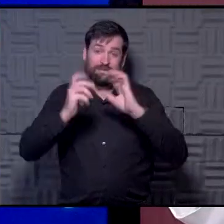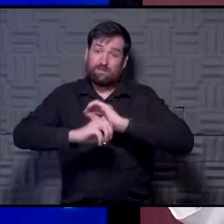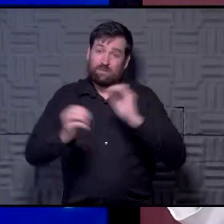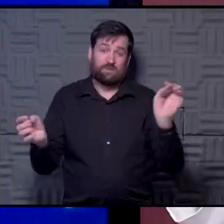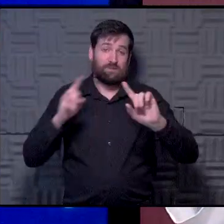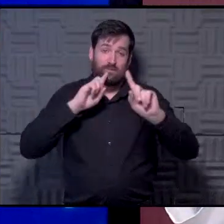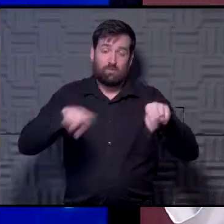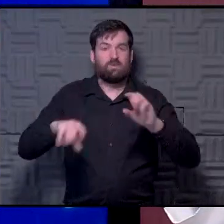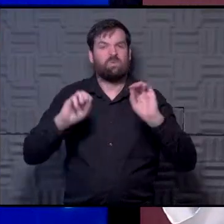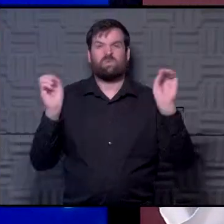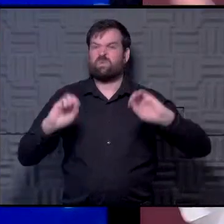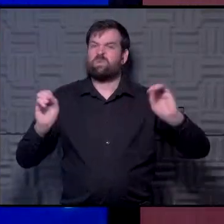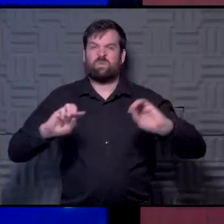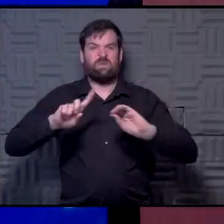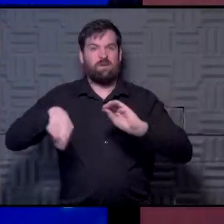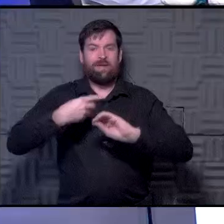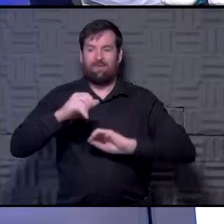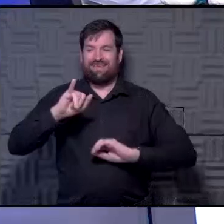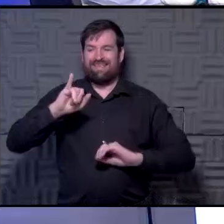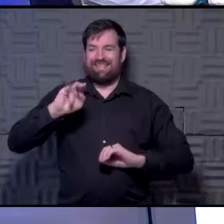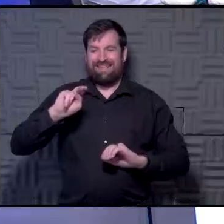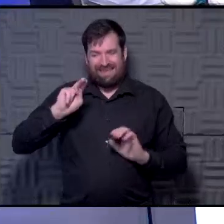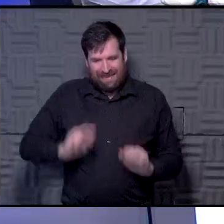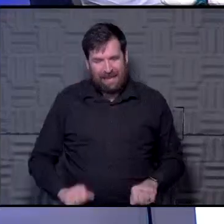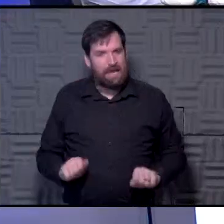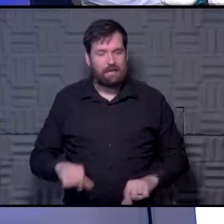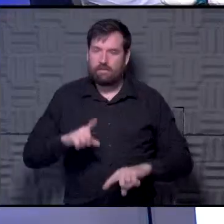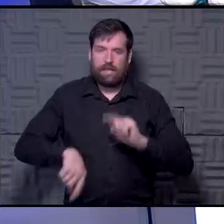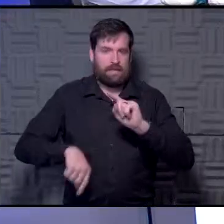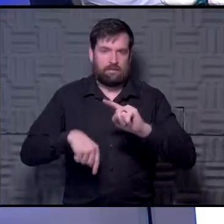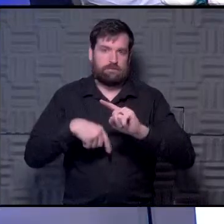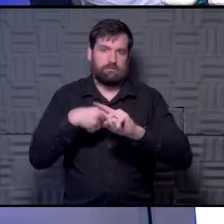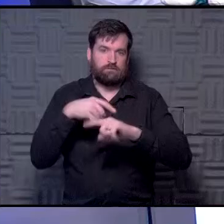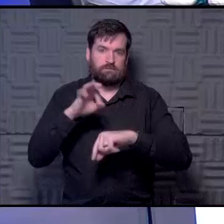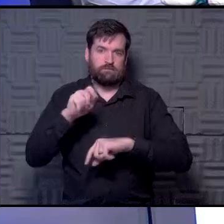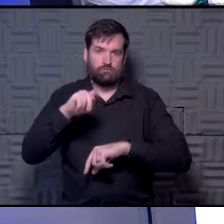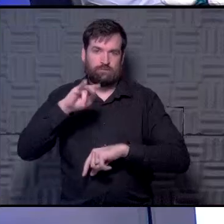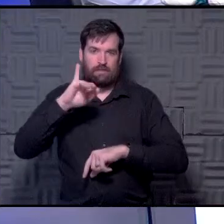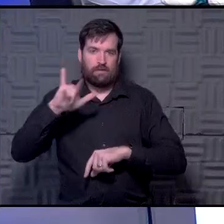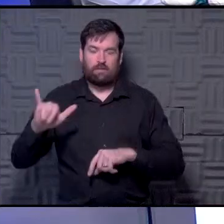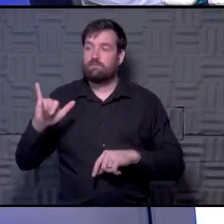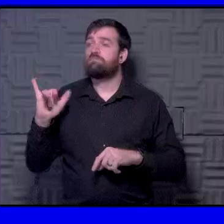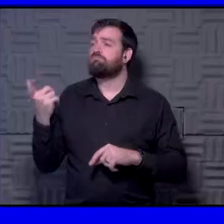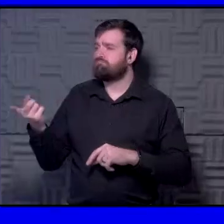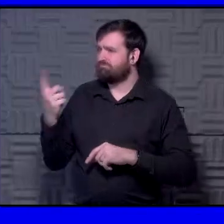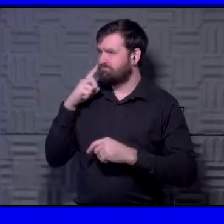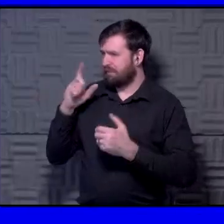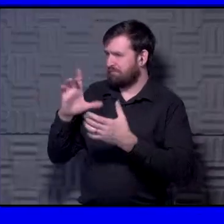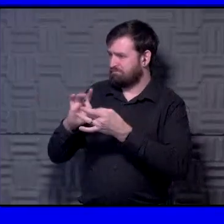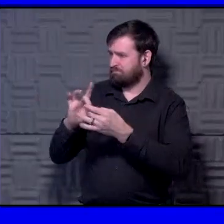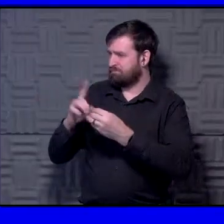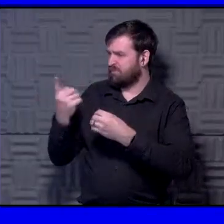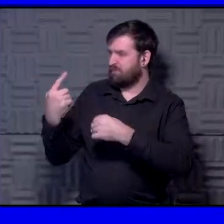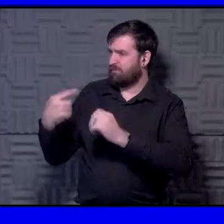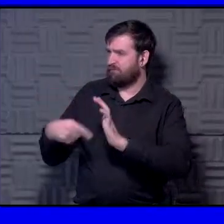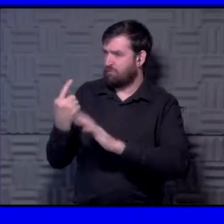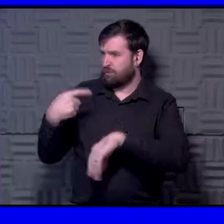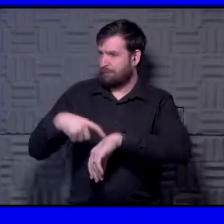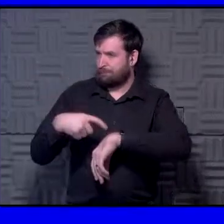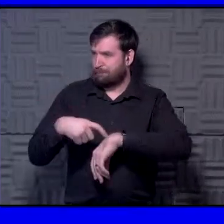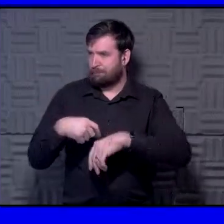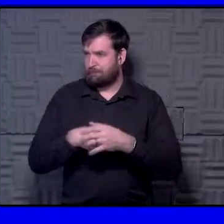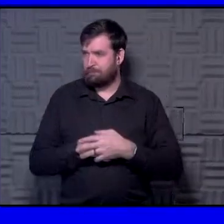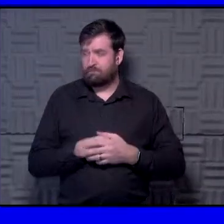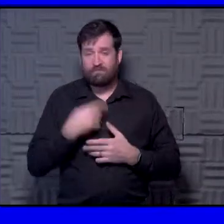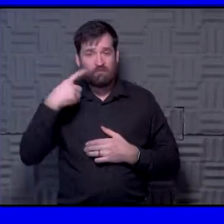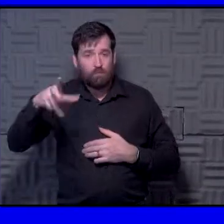I'm not seeing anything at all about infertility from the vaccine. I'm not either, and I think Dr. Ault had addressed this maybe the first time he was on, especially